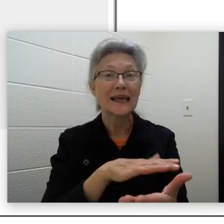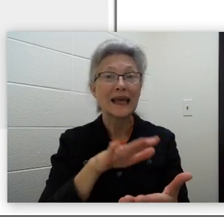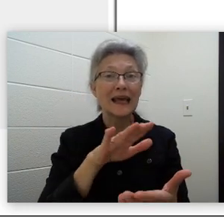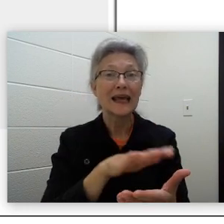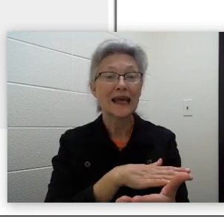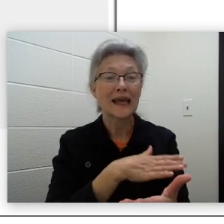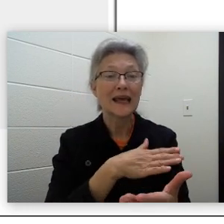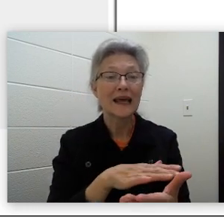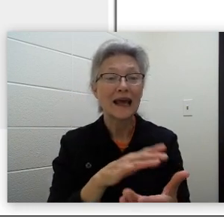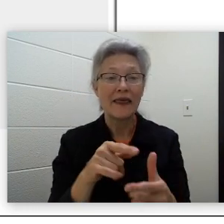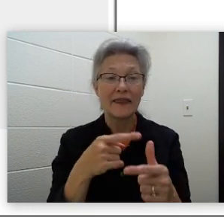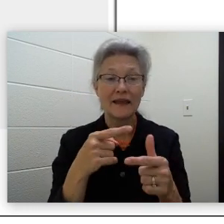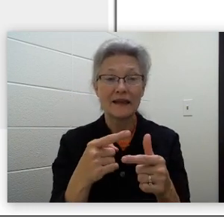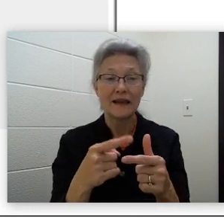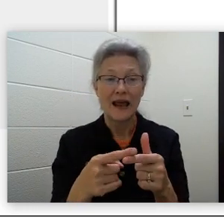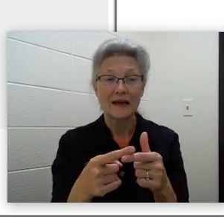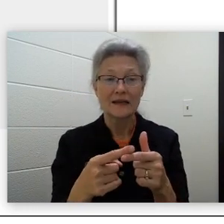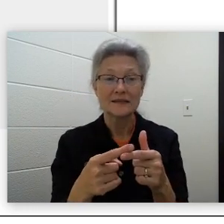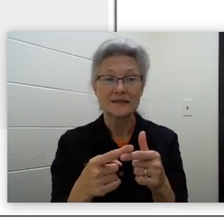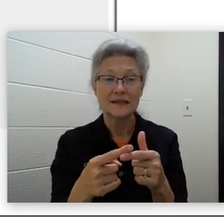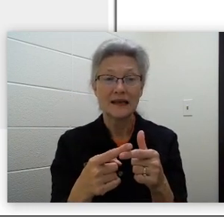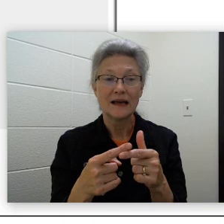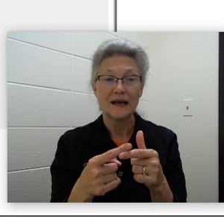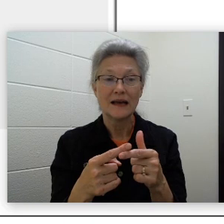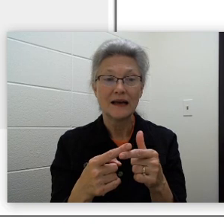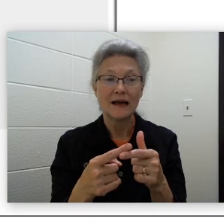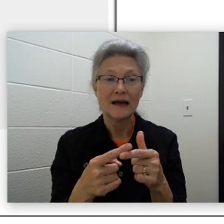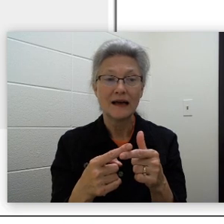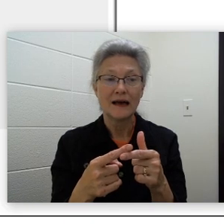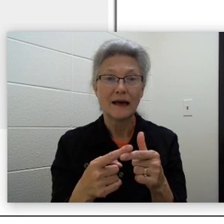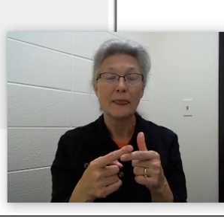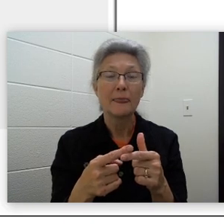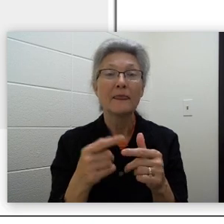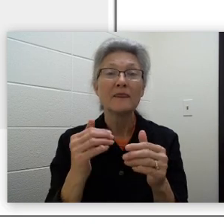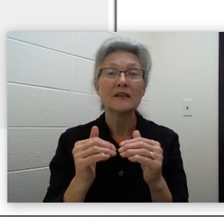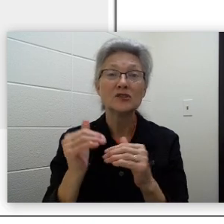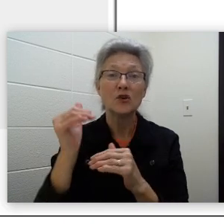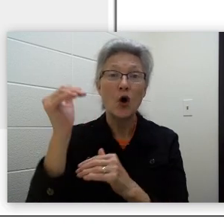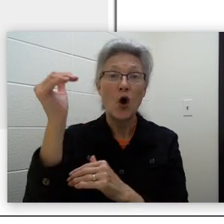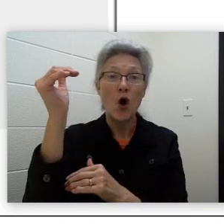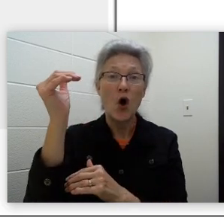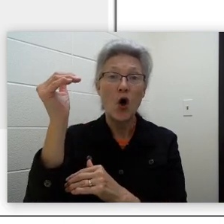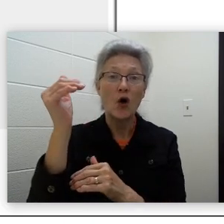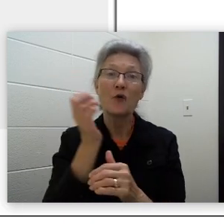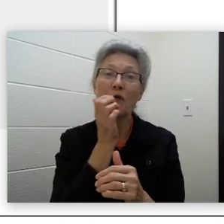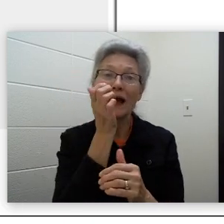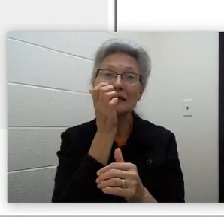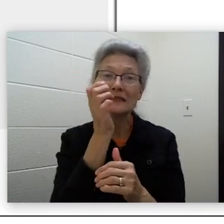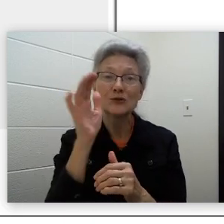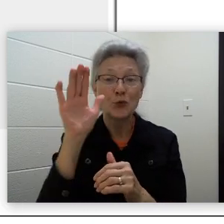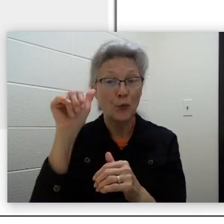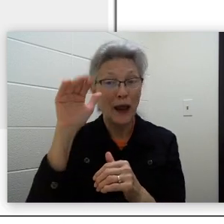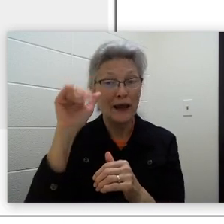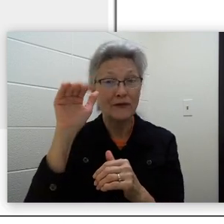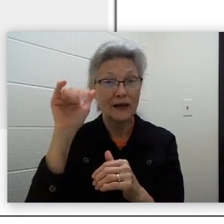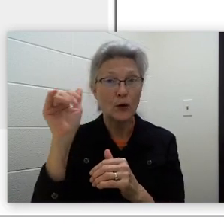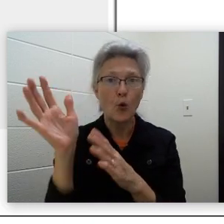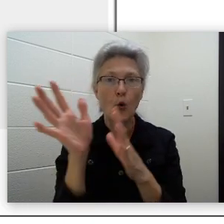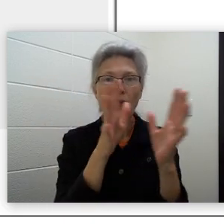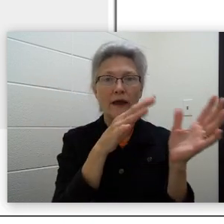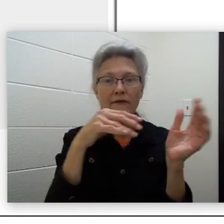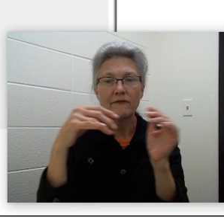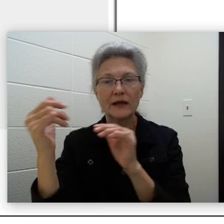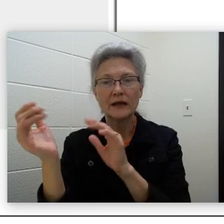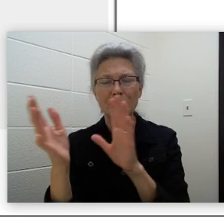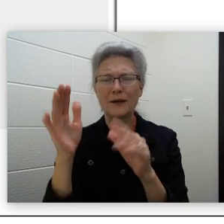next example was the tall grasses wave. Here's what I would like you to do. In the personification